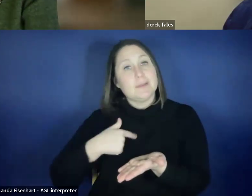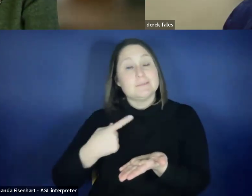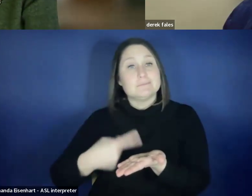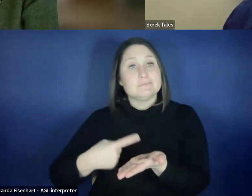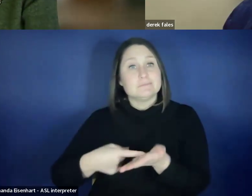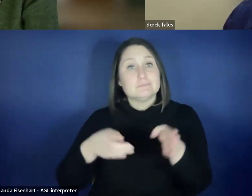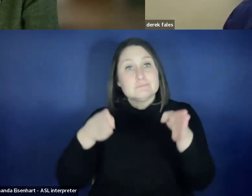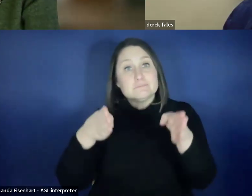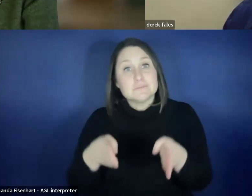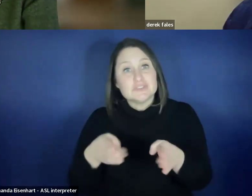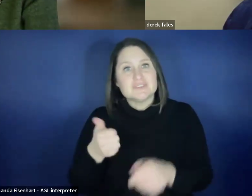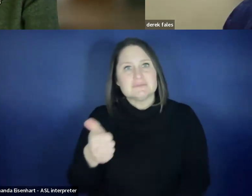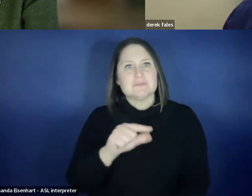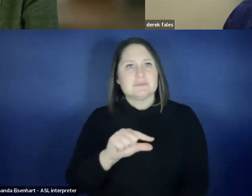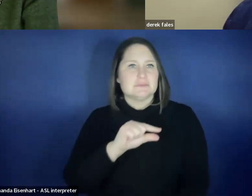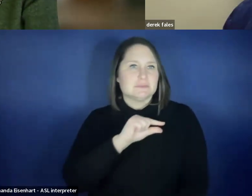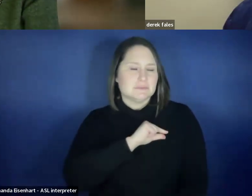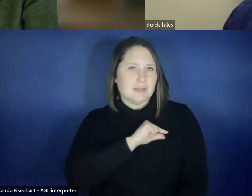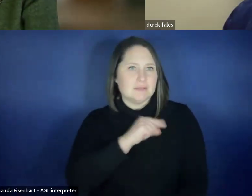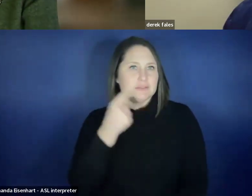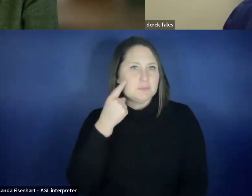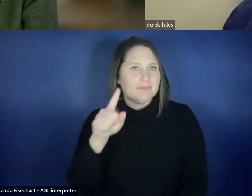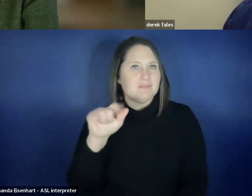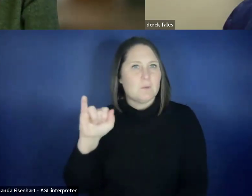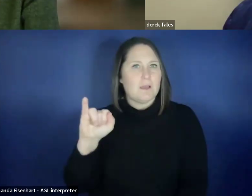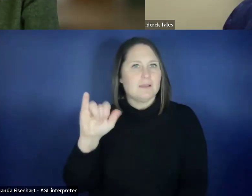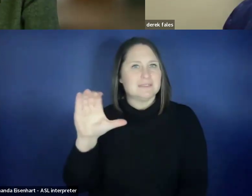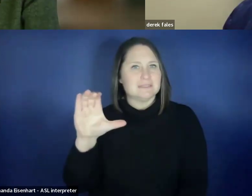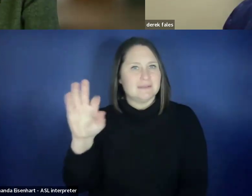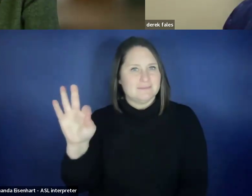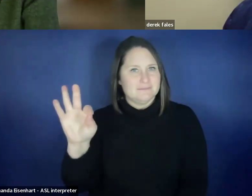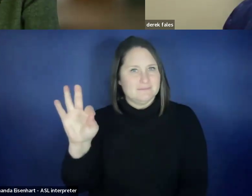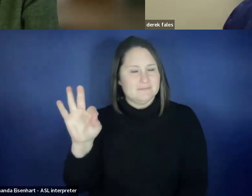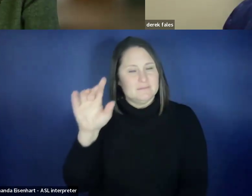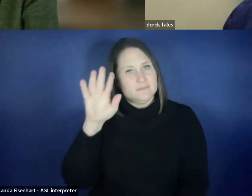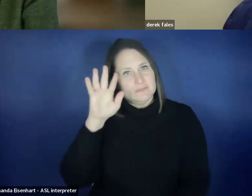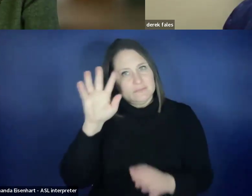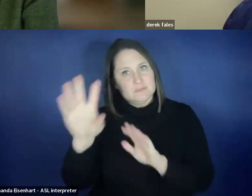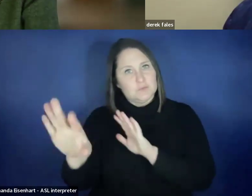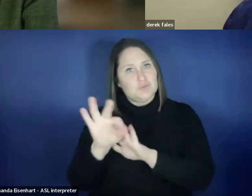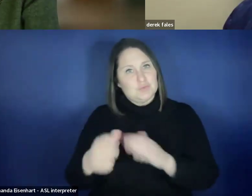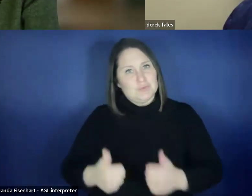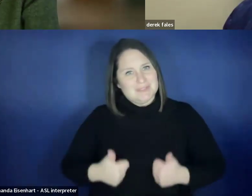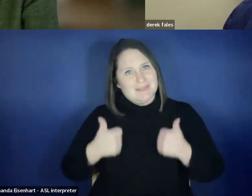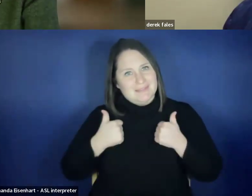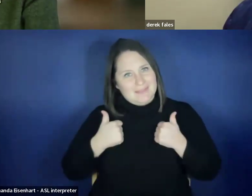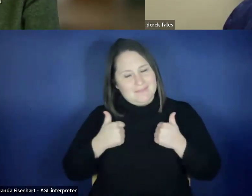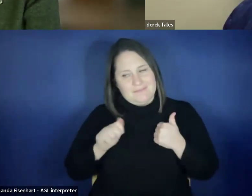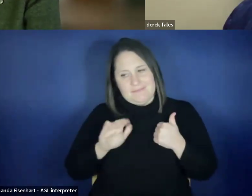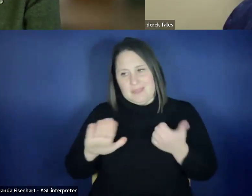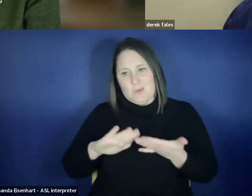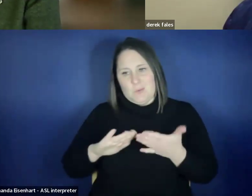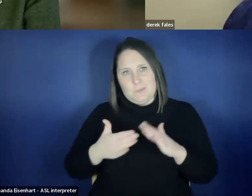is a person who is eligible for the ICF, chooses to live in the community of their